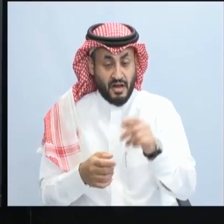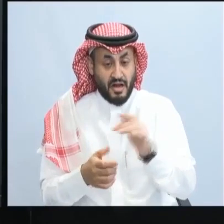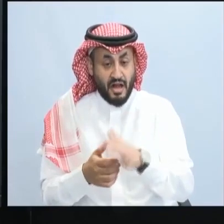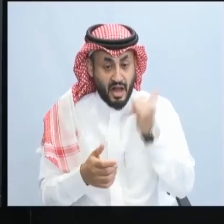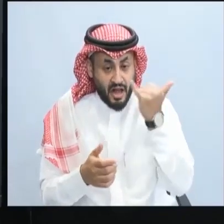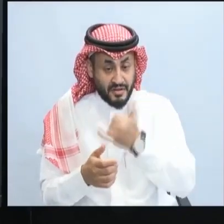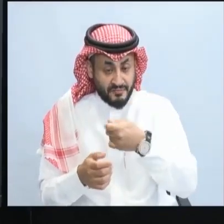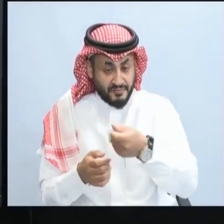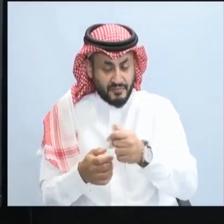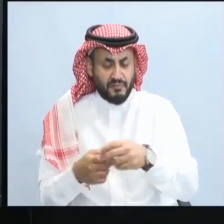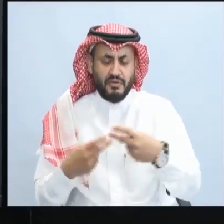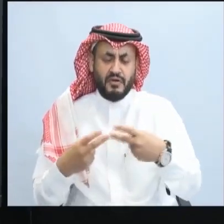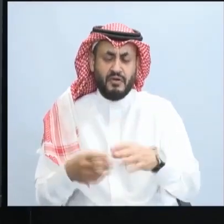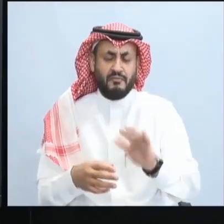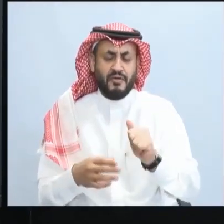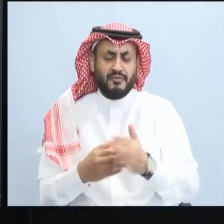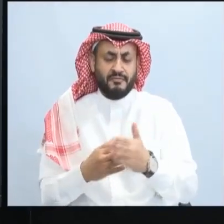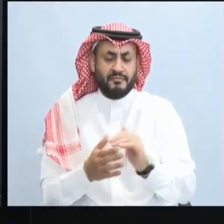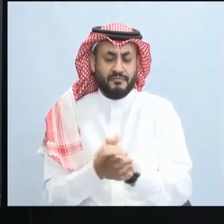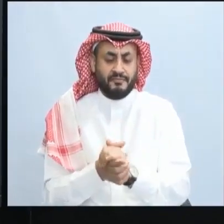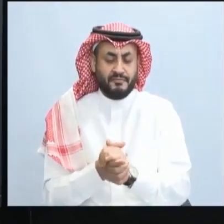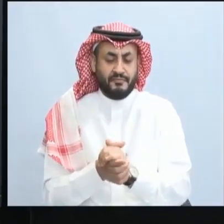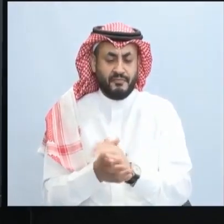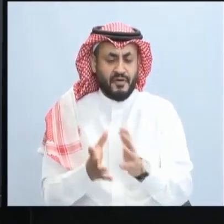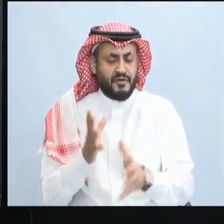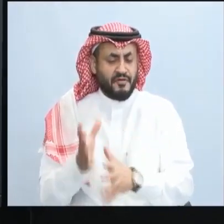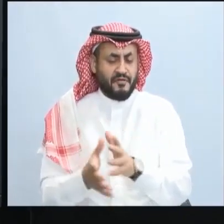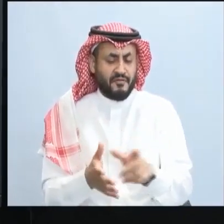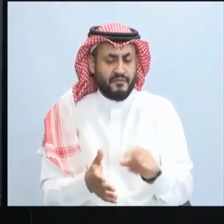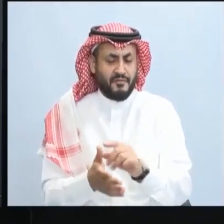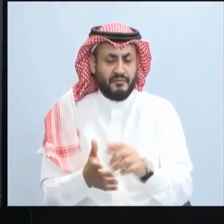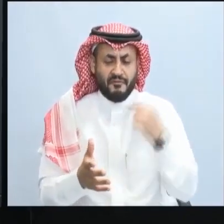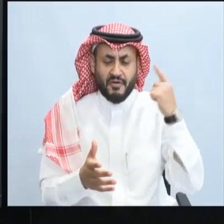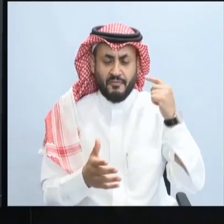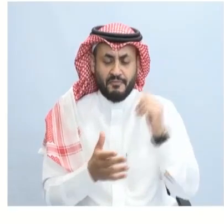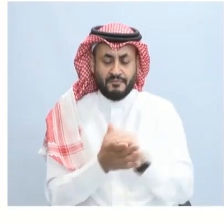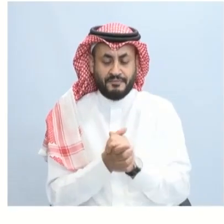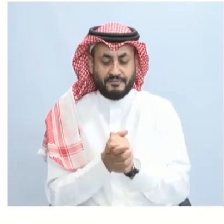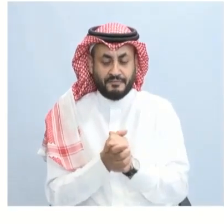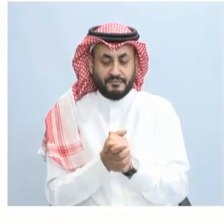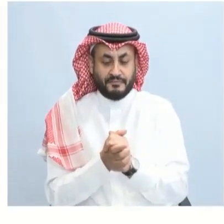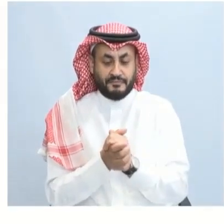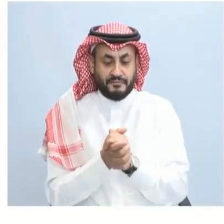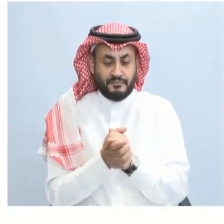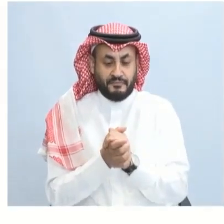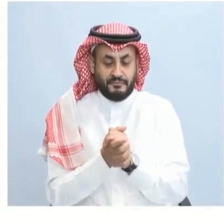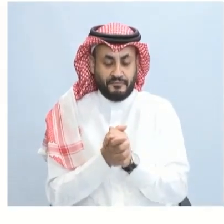money? Or can you achieve without? Now, this is just an example for you to think about.